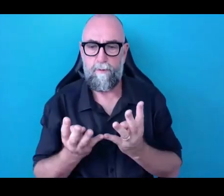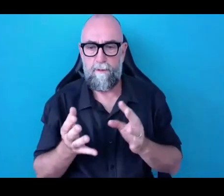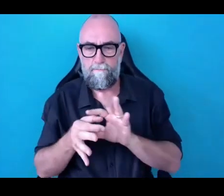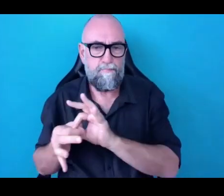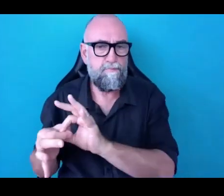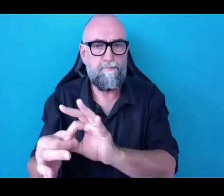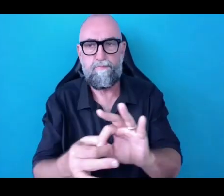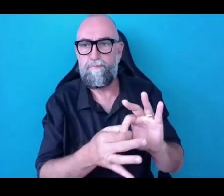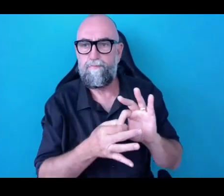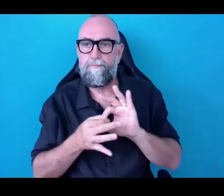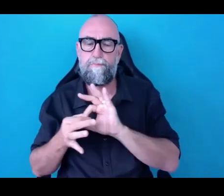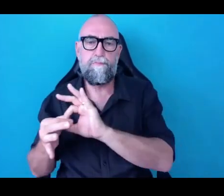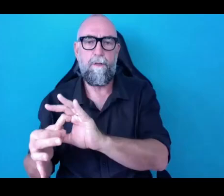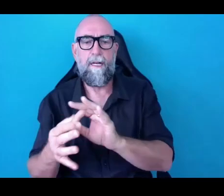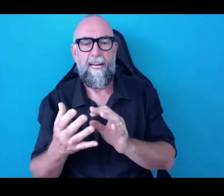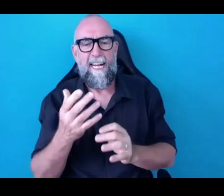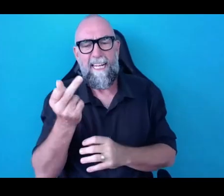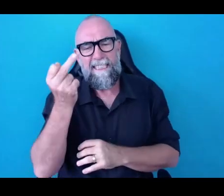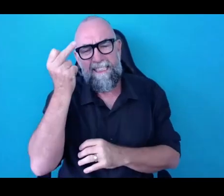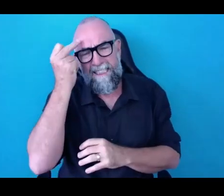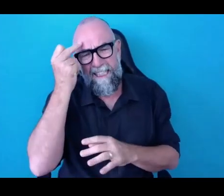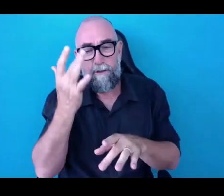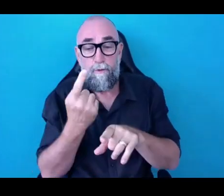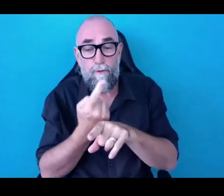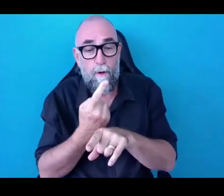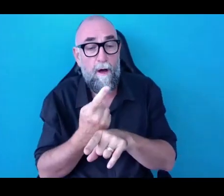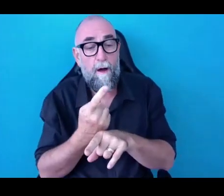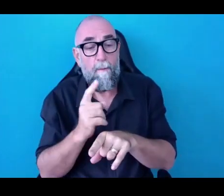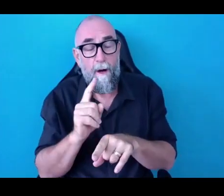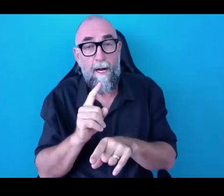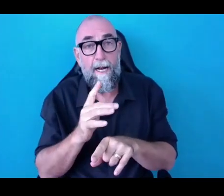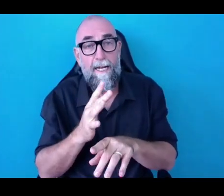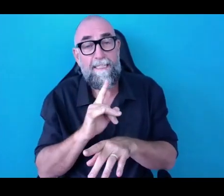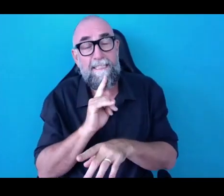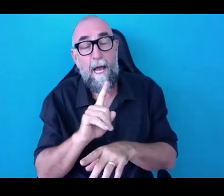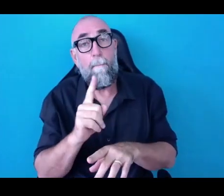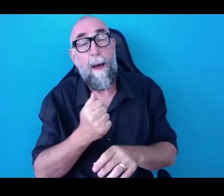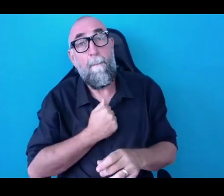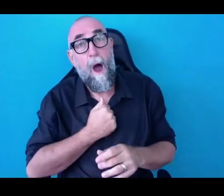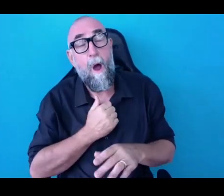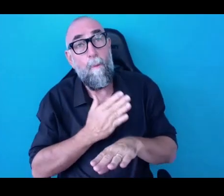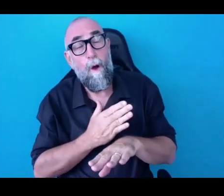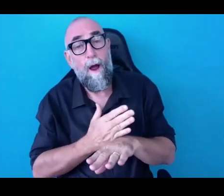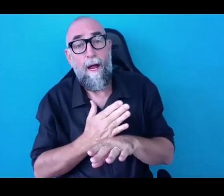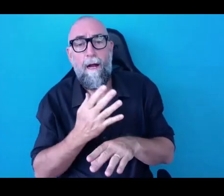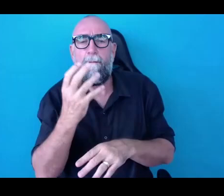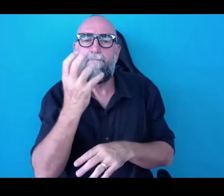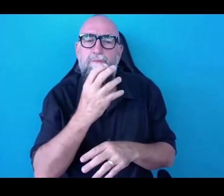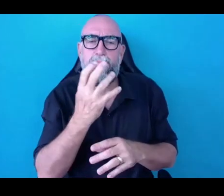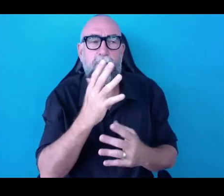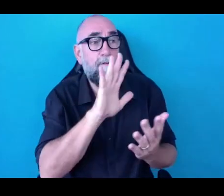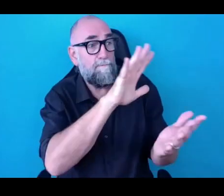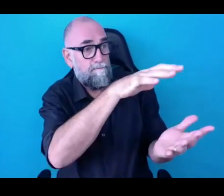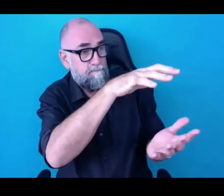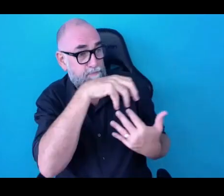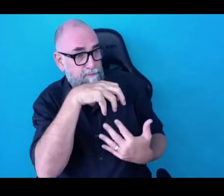but also it is, the best part of my practice is being able to collect not Aboriginal but